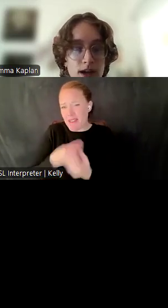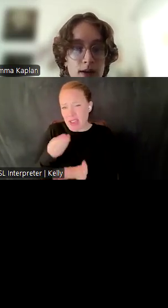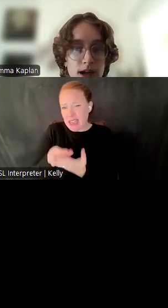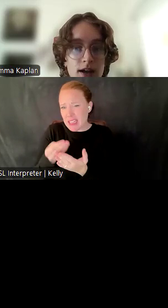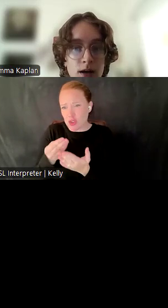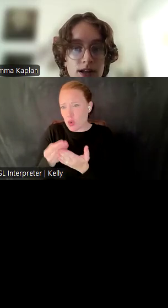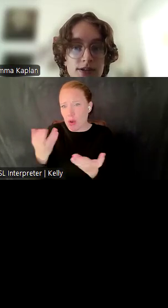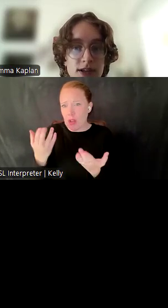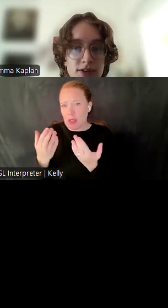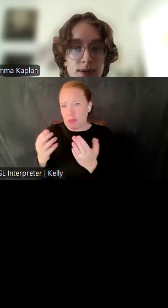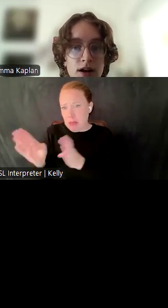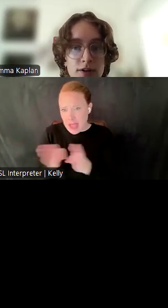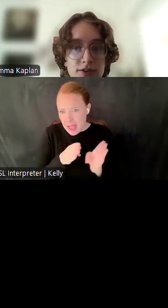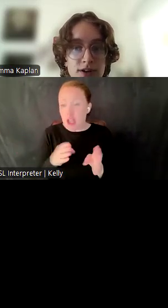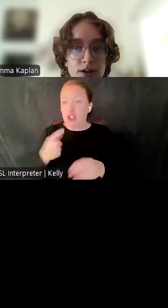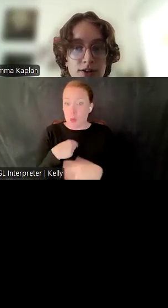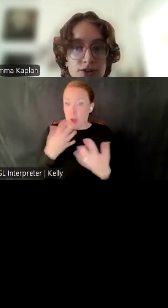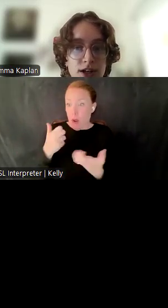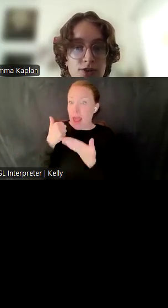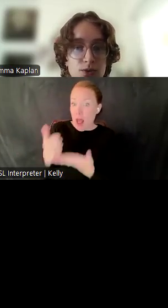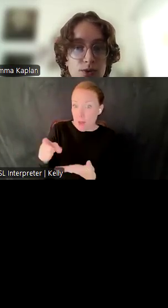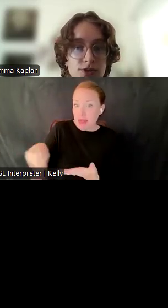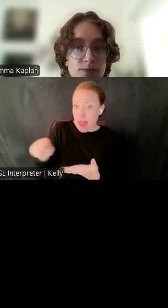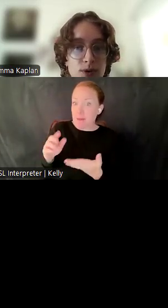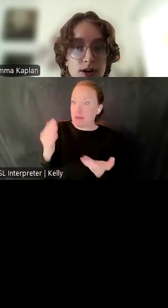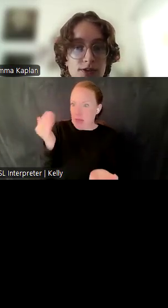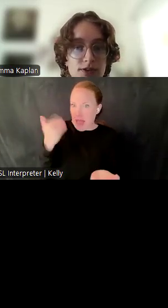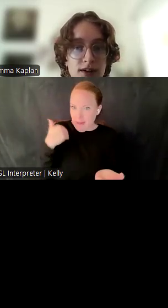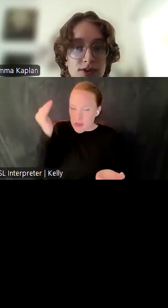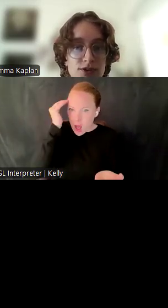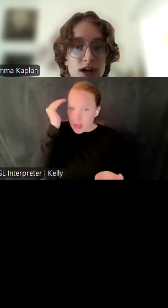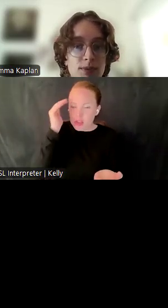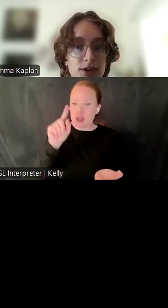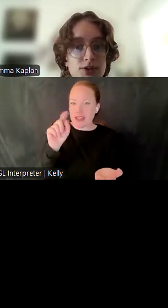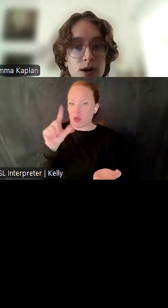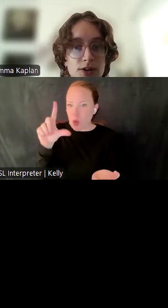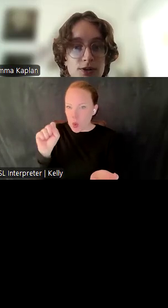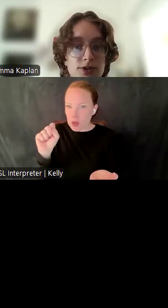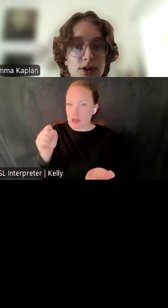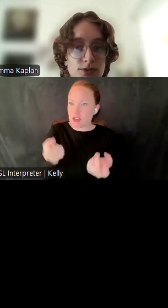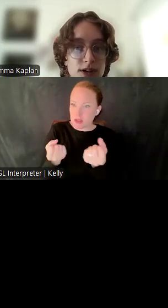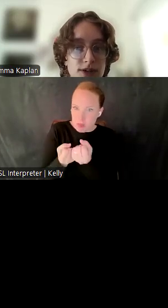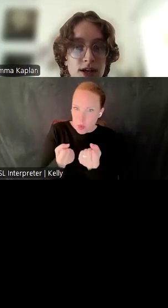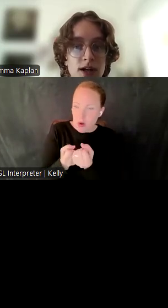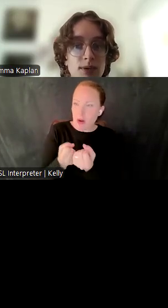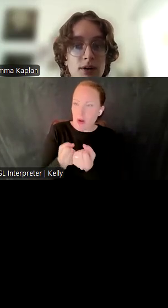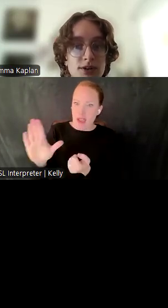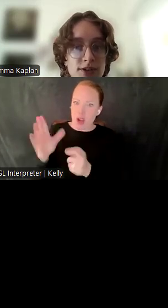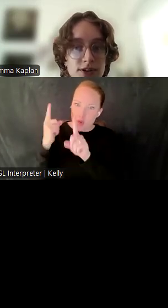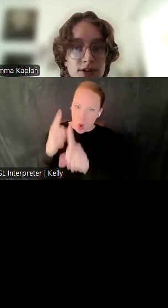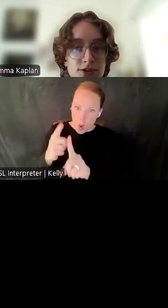towards becoming economically safer by offering knowledge and tools to support a survivor's ability to work towards their own